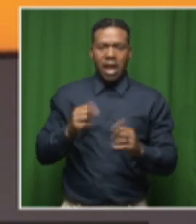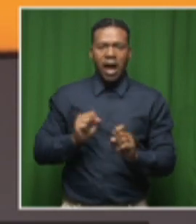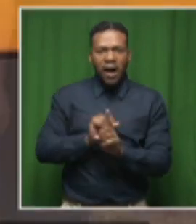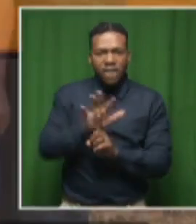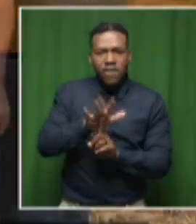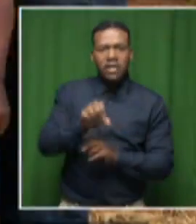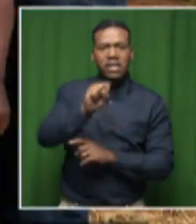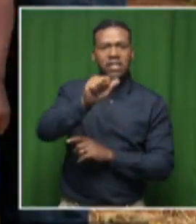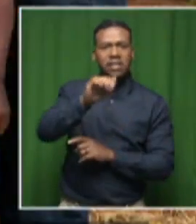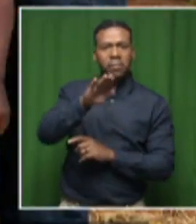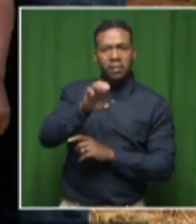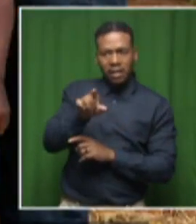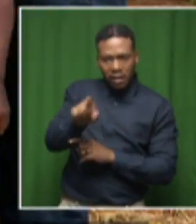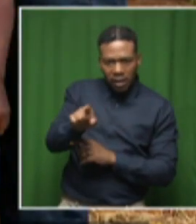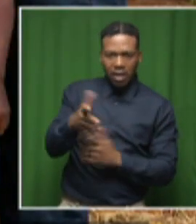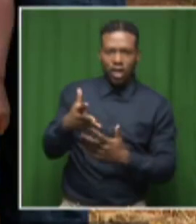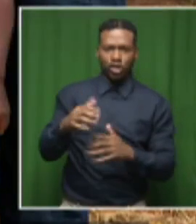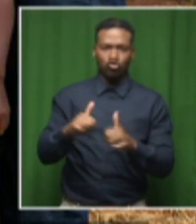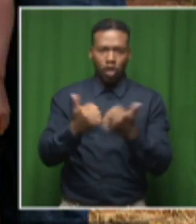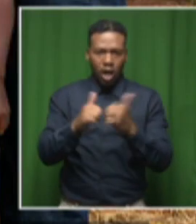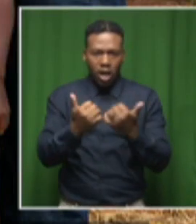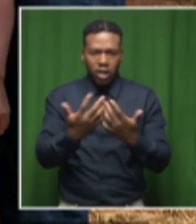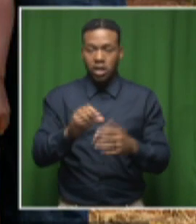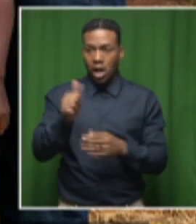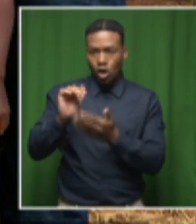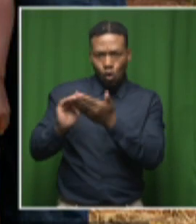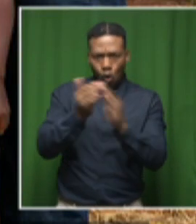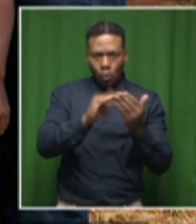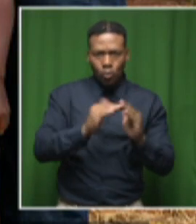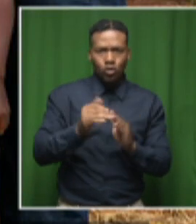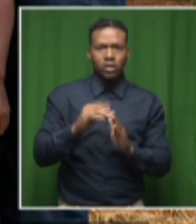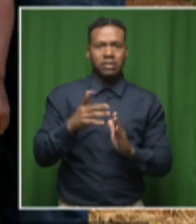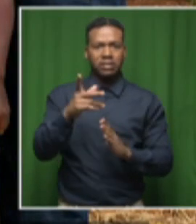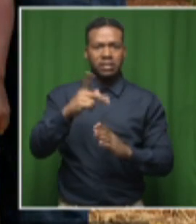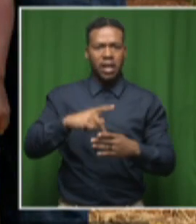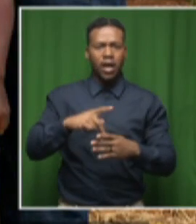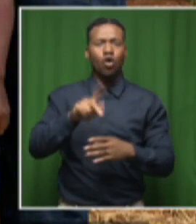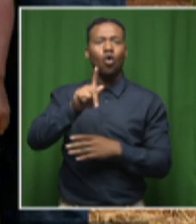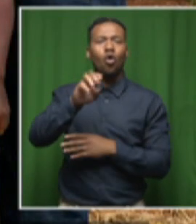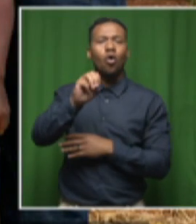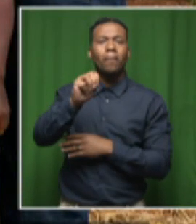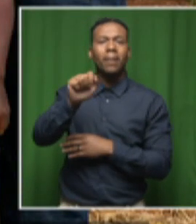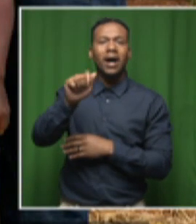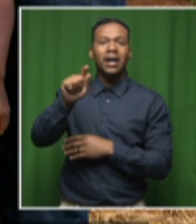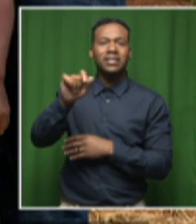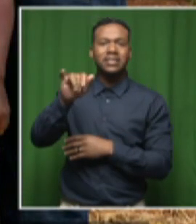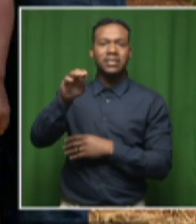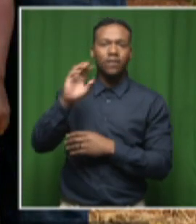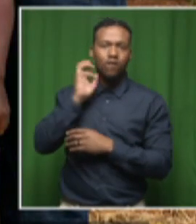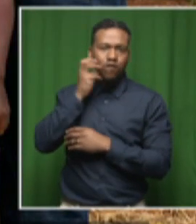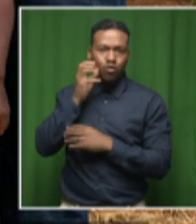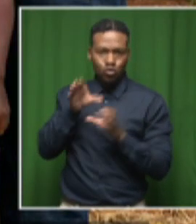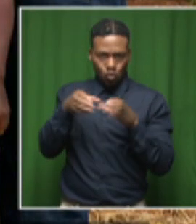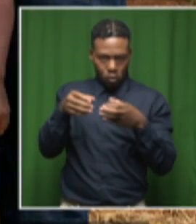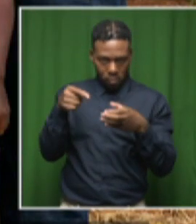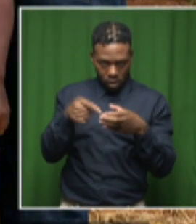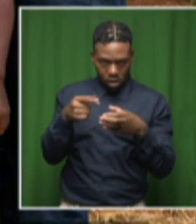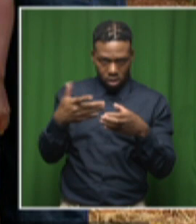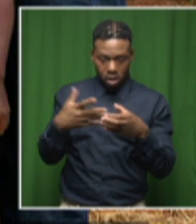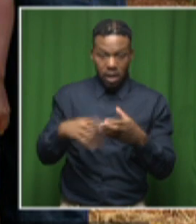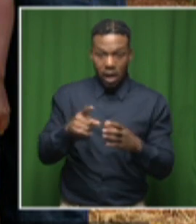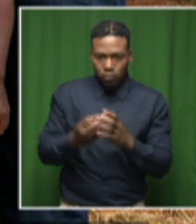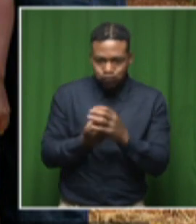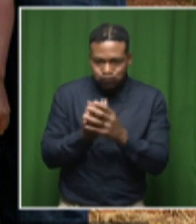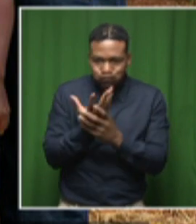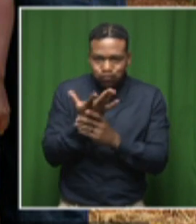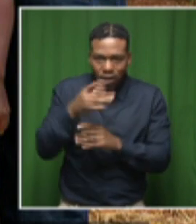SAB, the Moletele Community Property Association and the Komati Fruit Group. While limes are grown in South Africa, other citrus